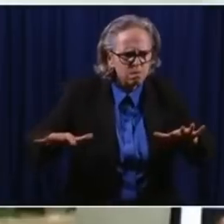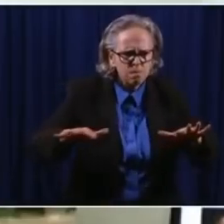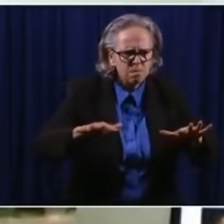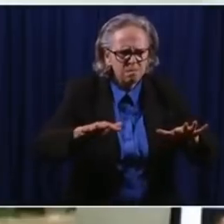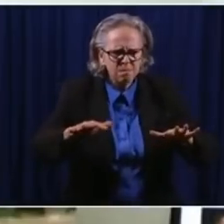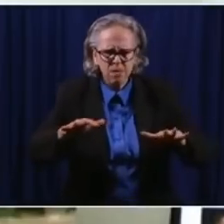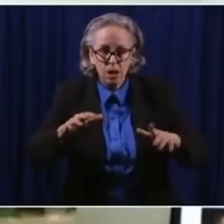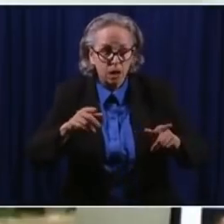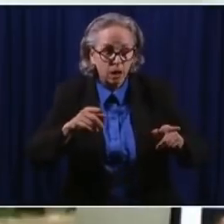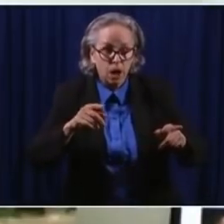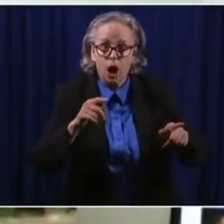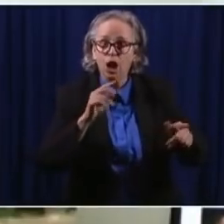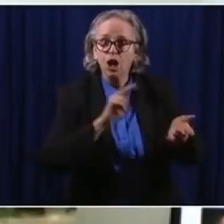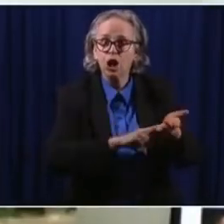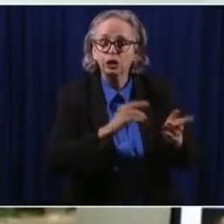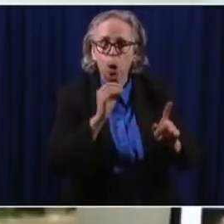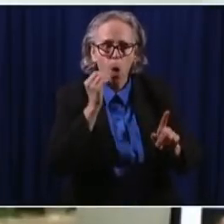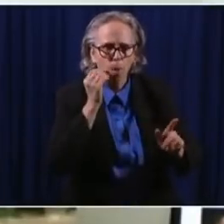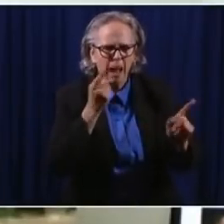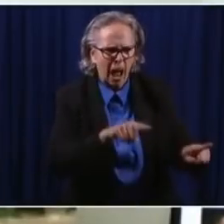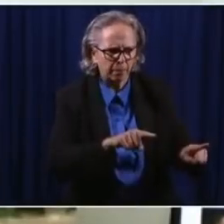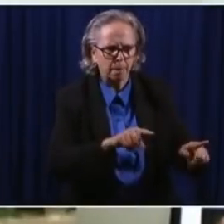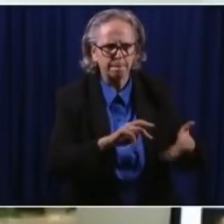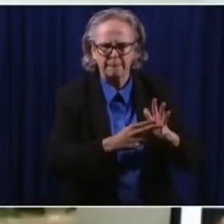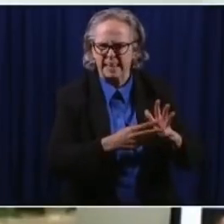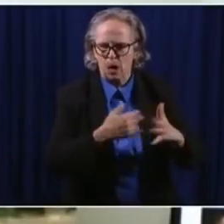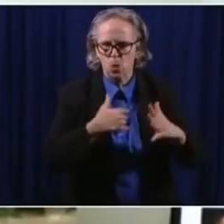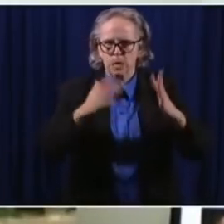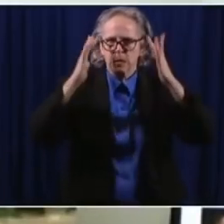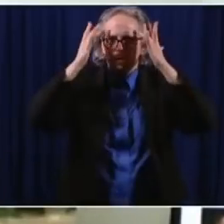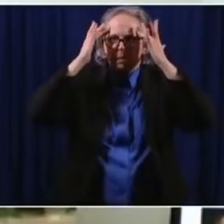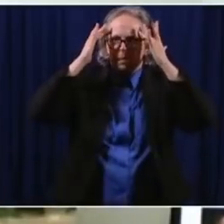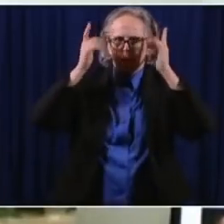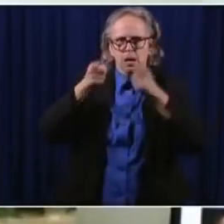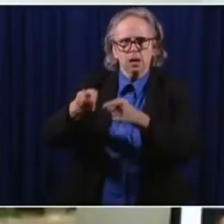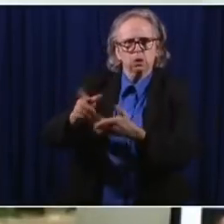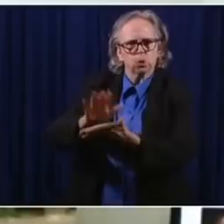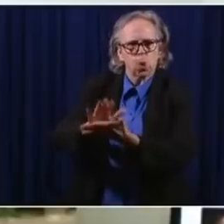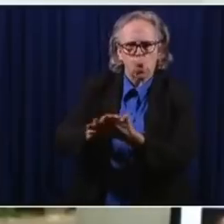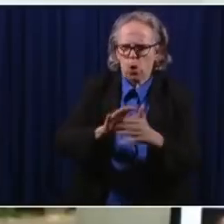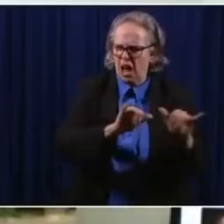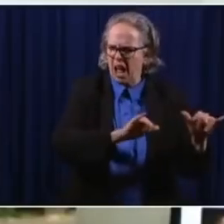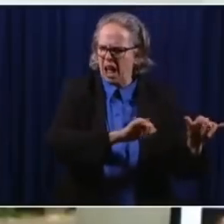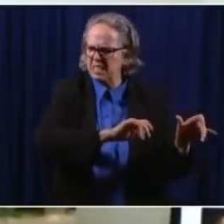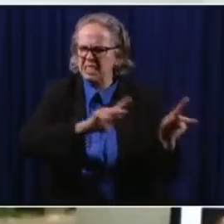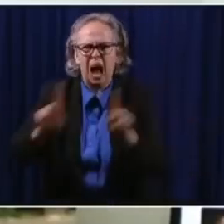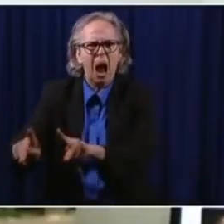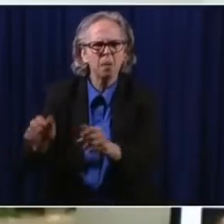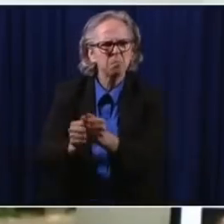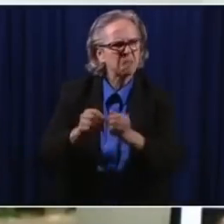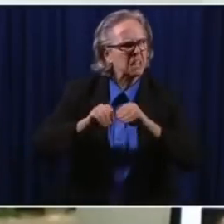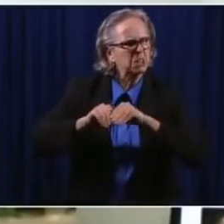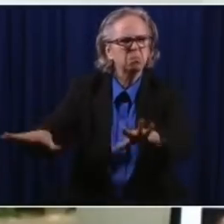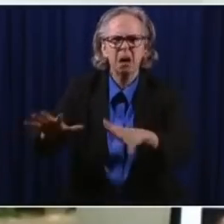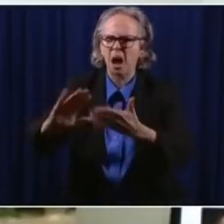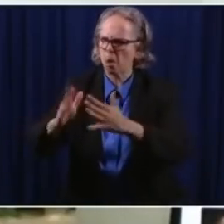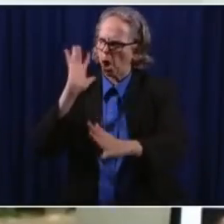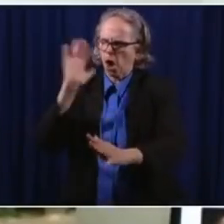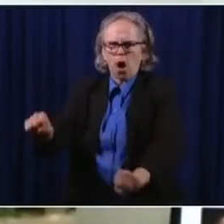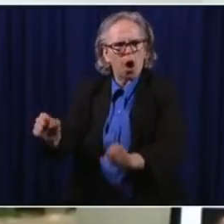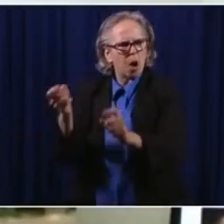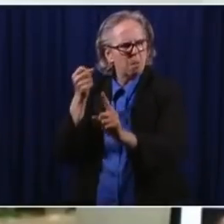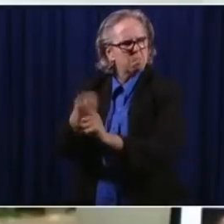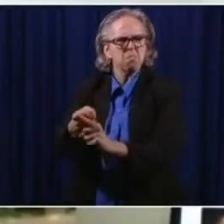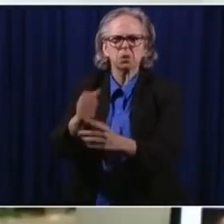guidance with the social distancing and the masking, that we very quickly could see this transmission in the schools, and then we'll